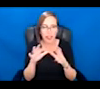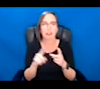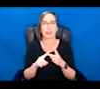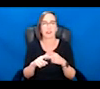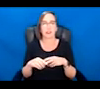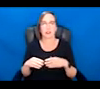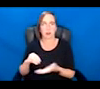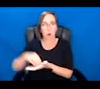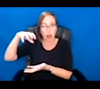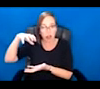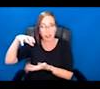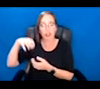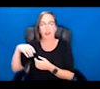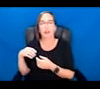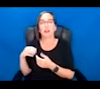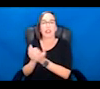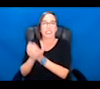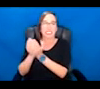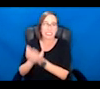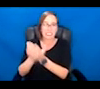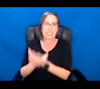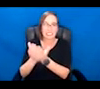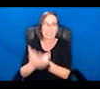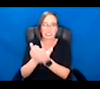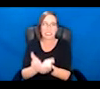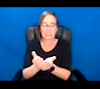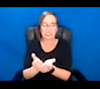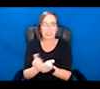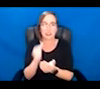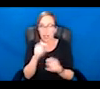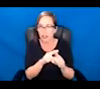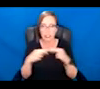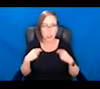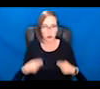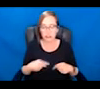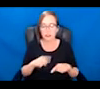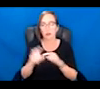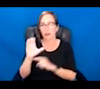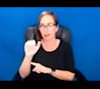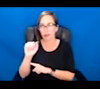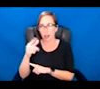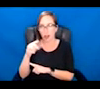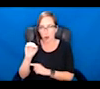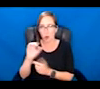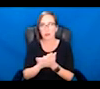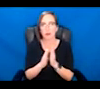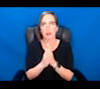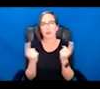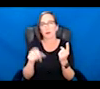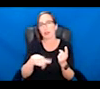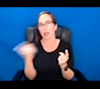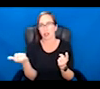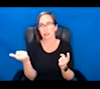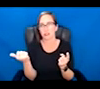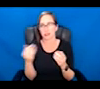here in the culls of ships as cargo, literally as cargo, to become someone else's generational